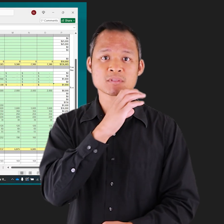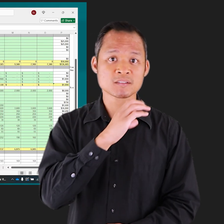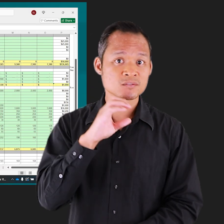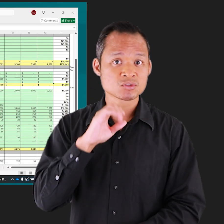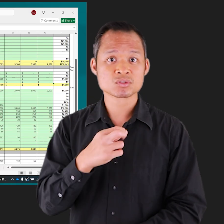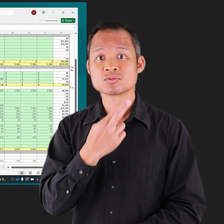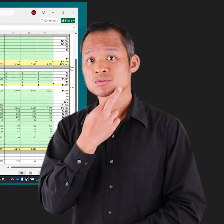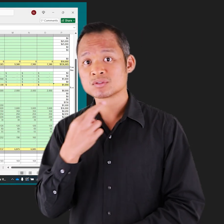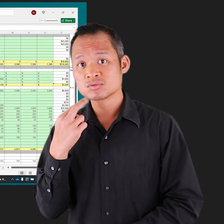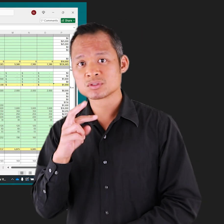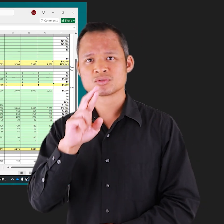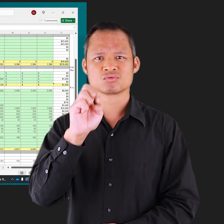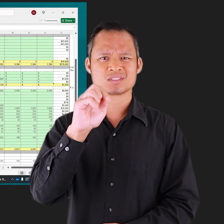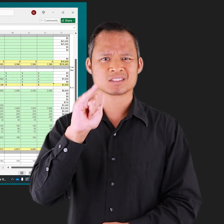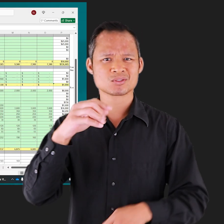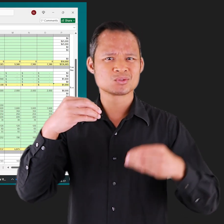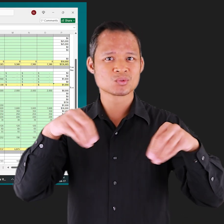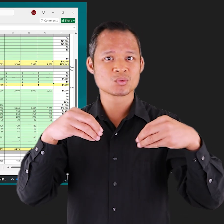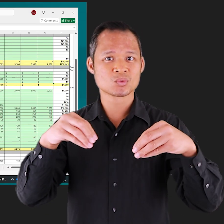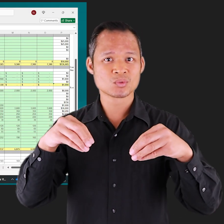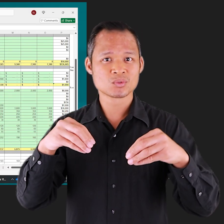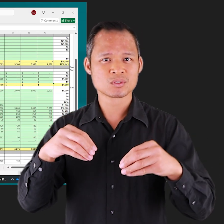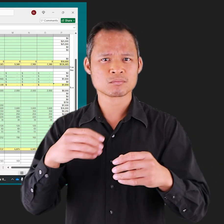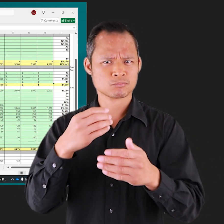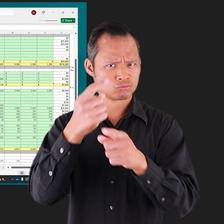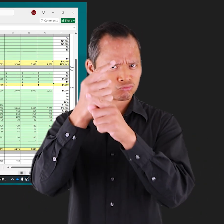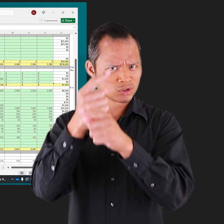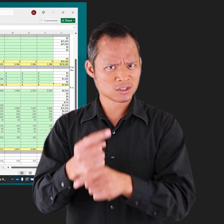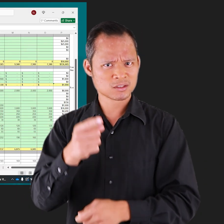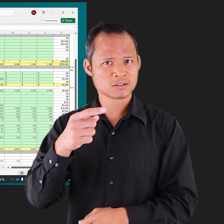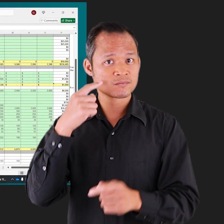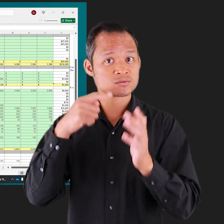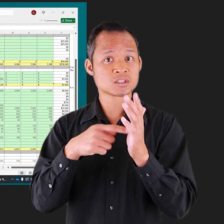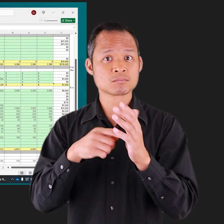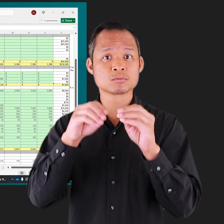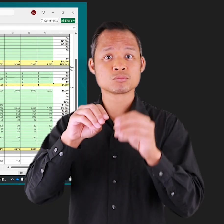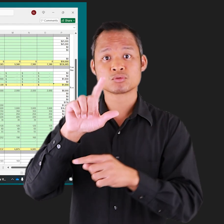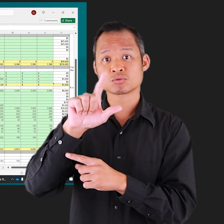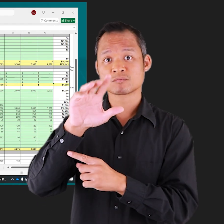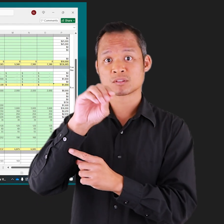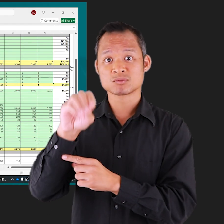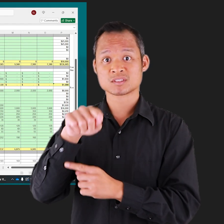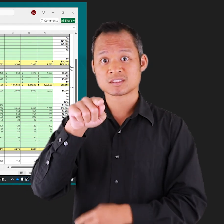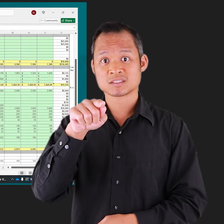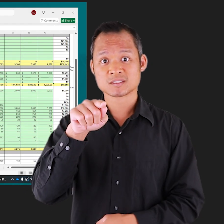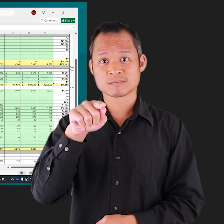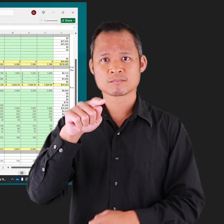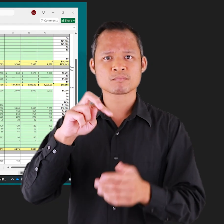This works well for a cafe, a restaurant, or a retail store that buys inventory regularly. If, for example, I